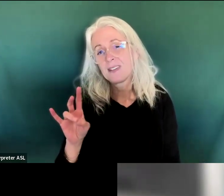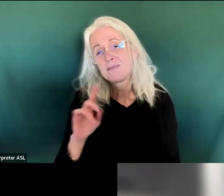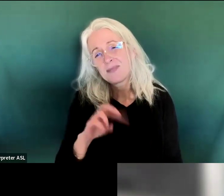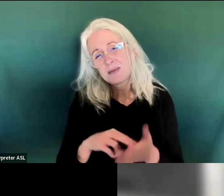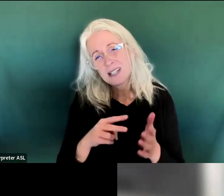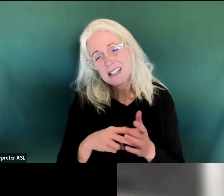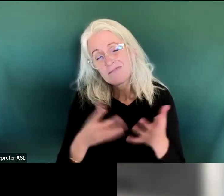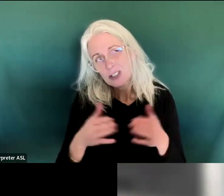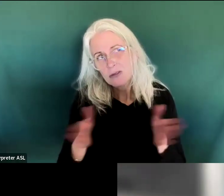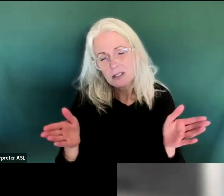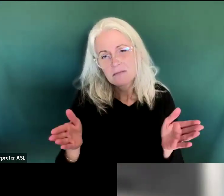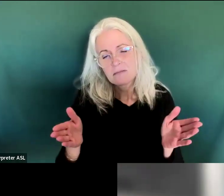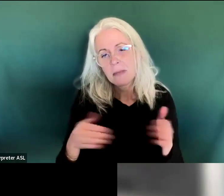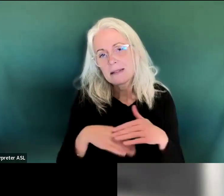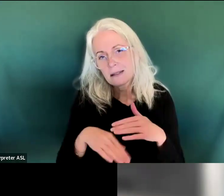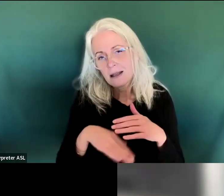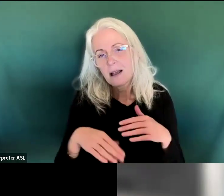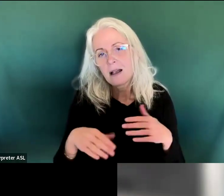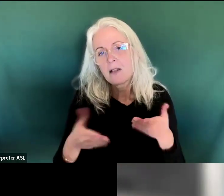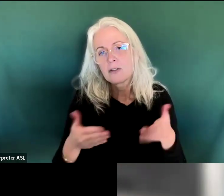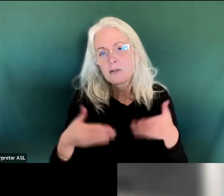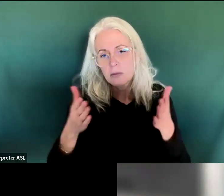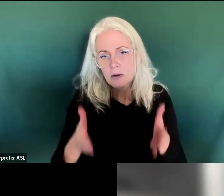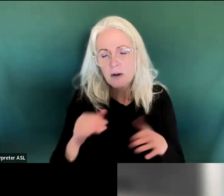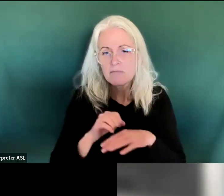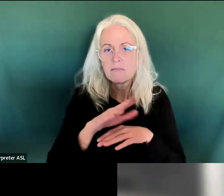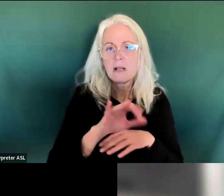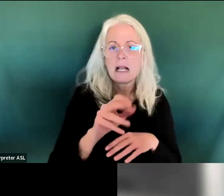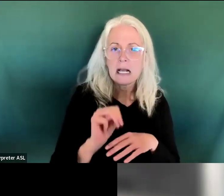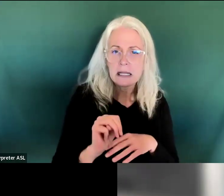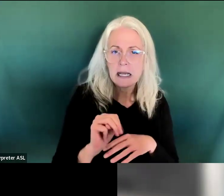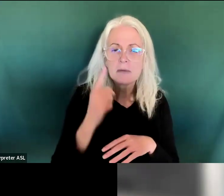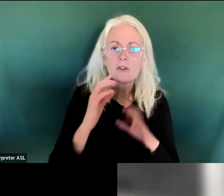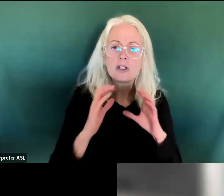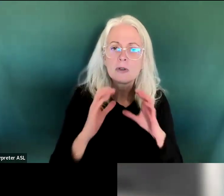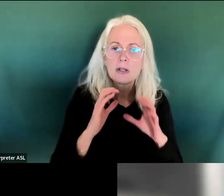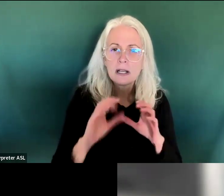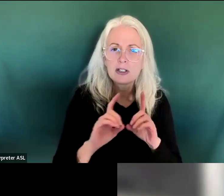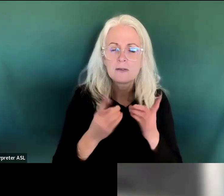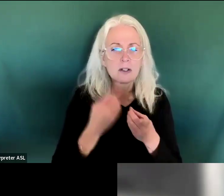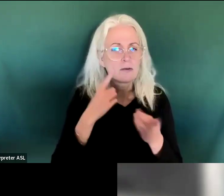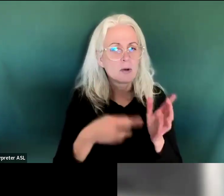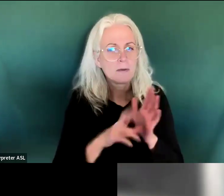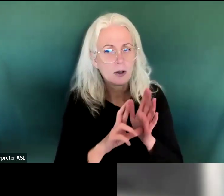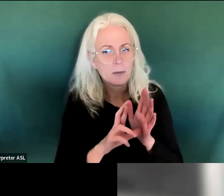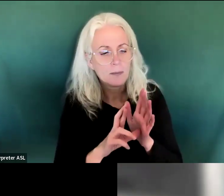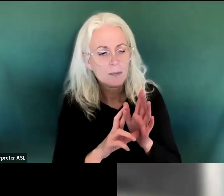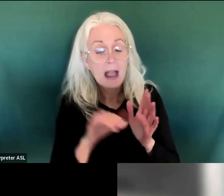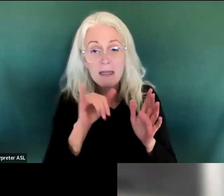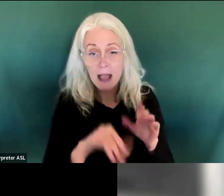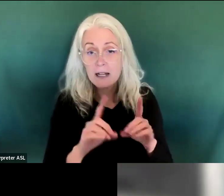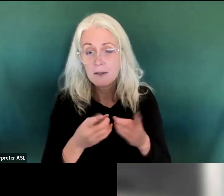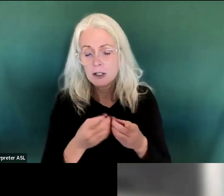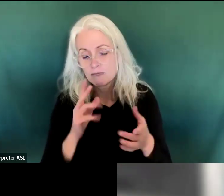Essentially, at a high level, the service providers will submit their claims to the Communications Division for review. The